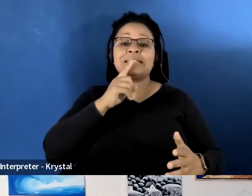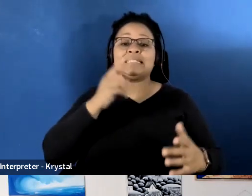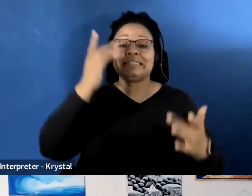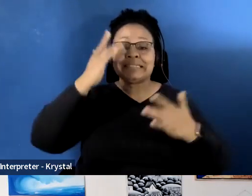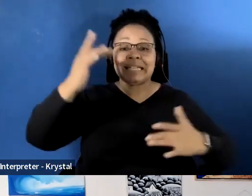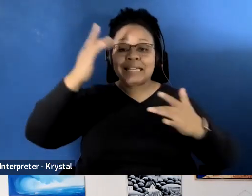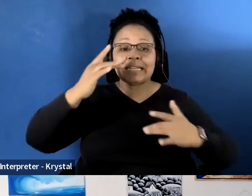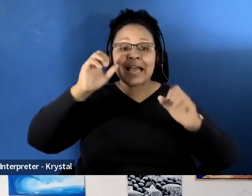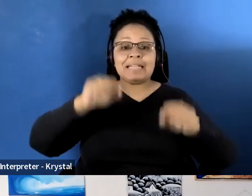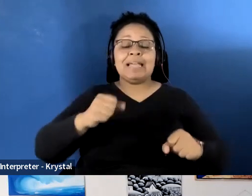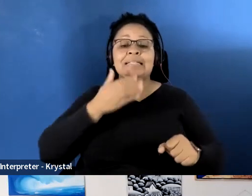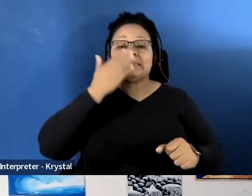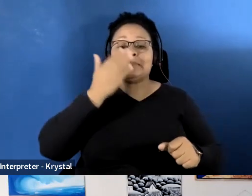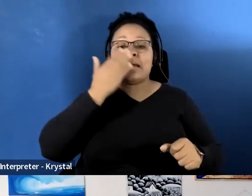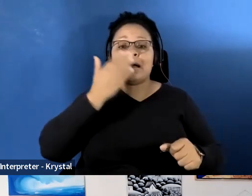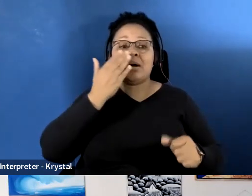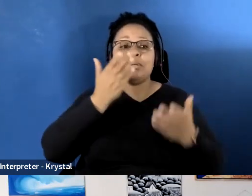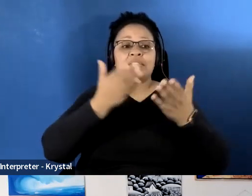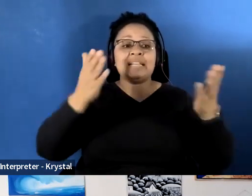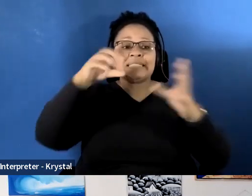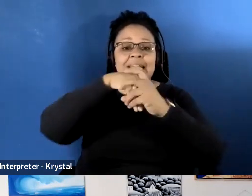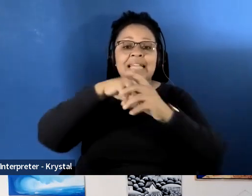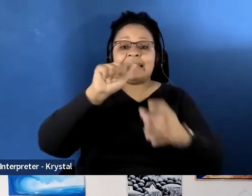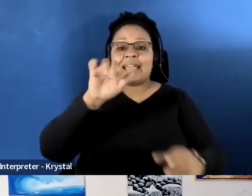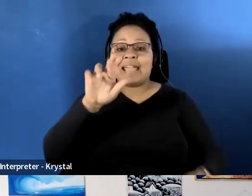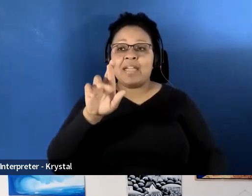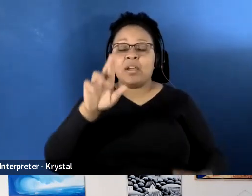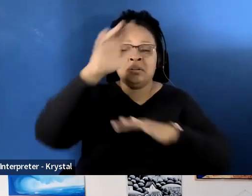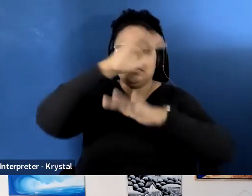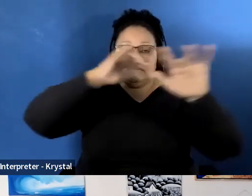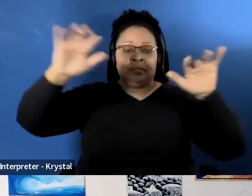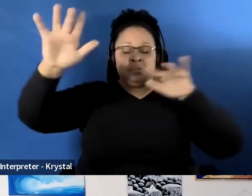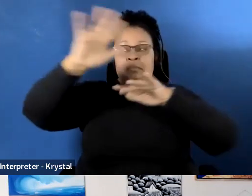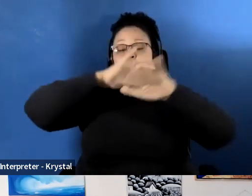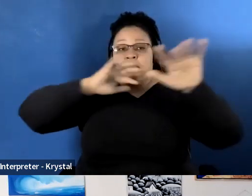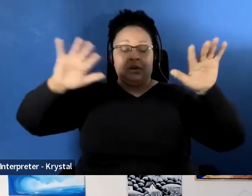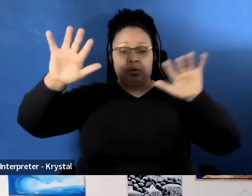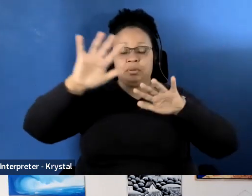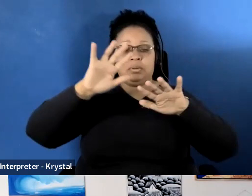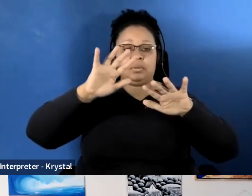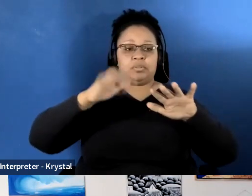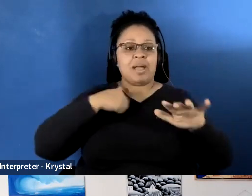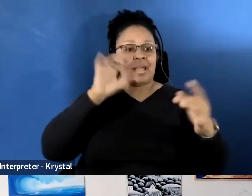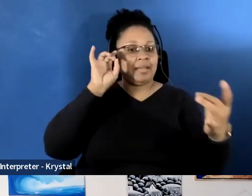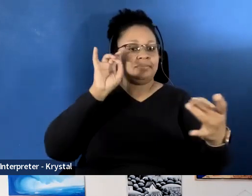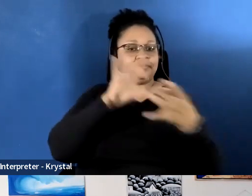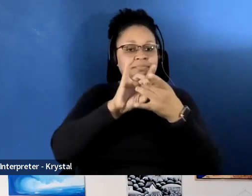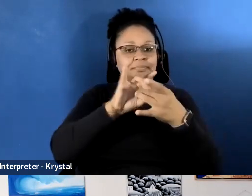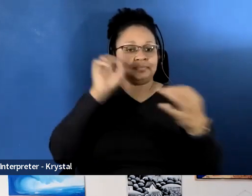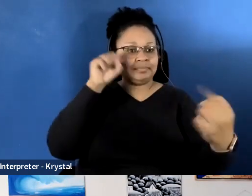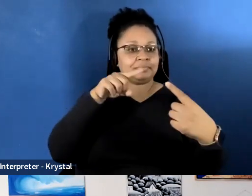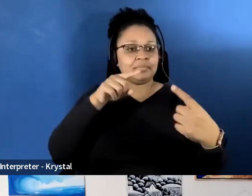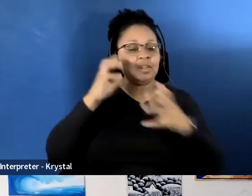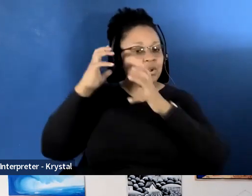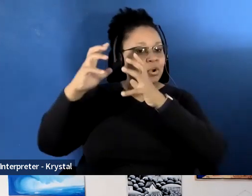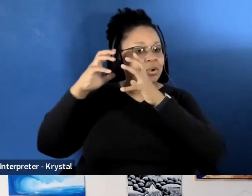literally smell particles in the air. So I totally relate to like the coconut spray. Because I have a bunch of different ones because